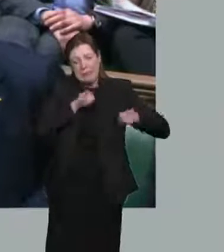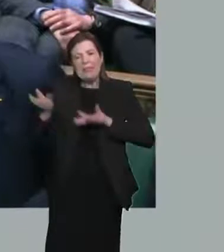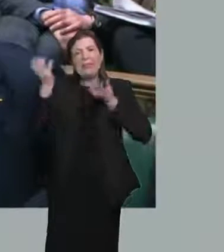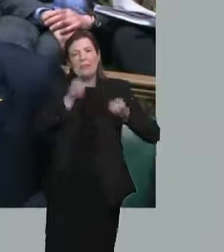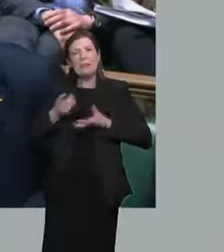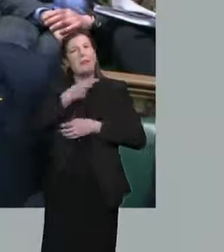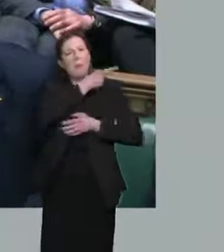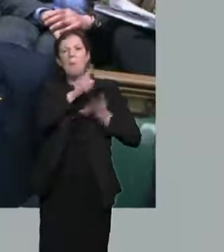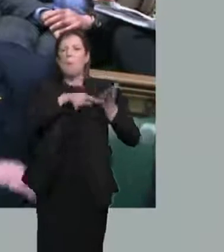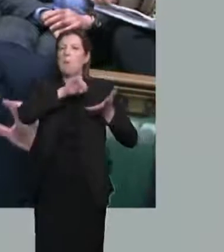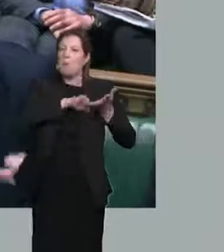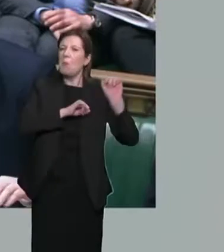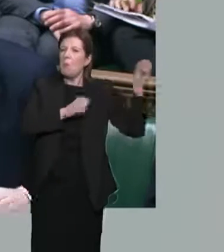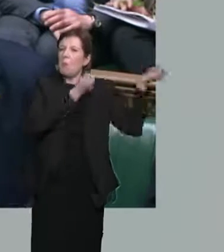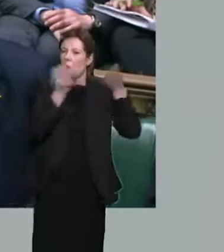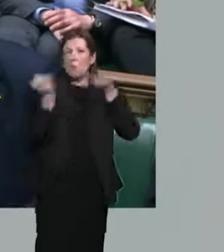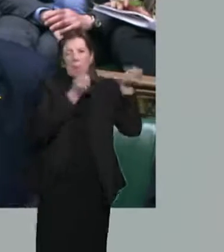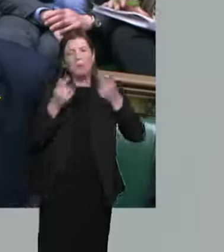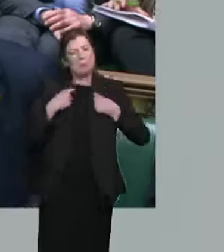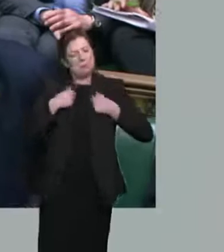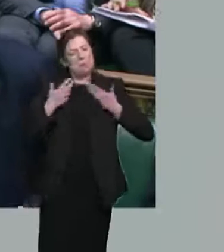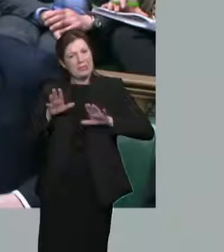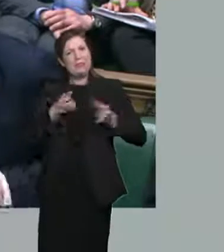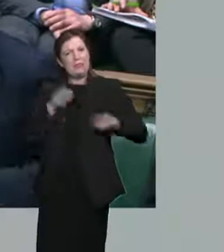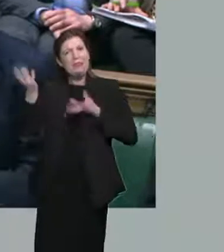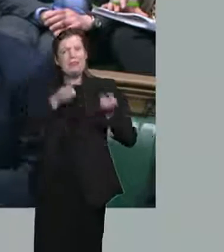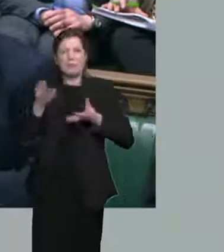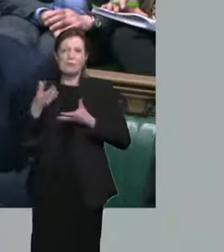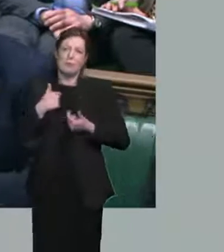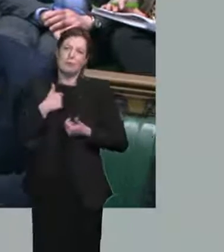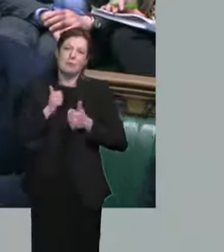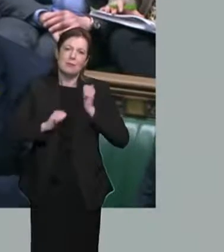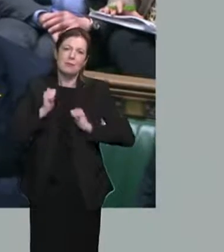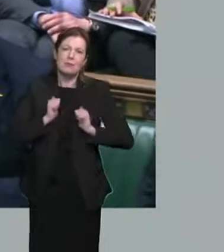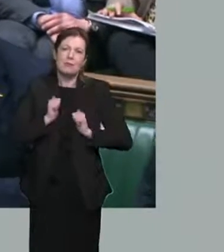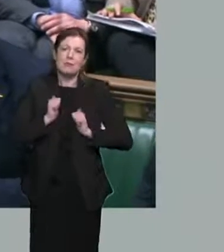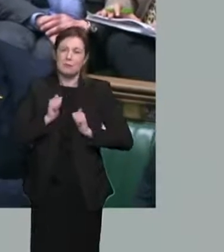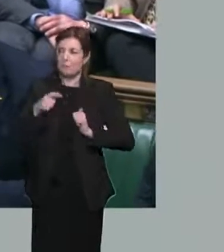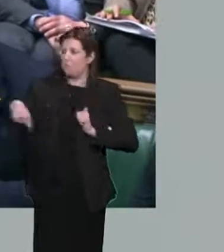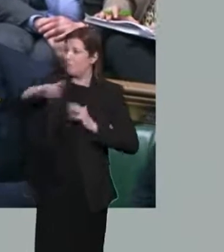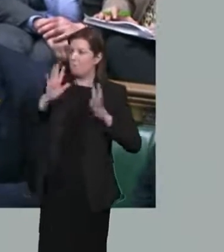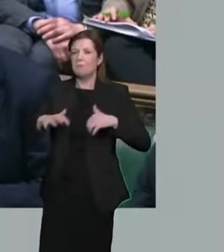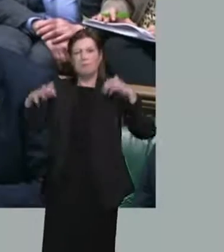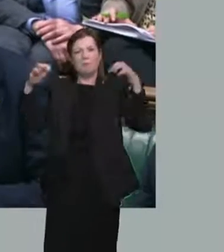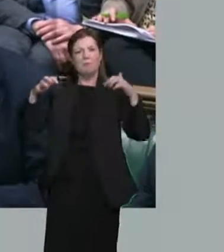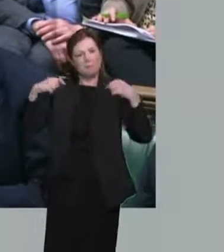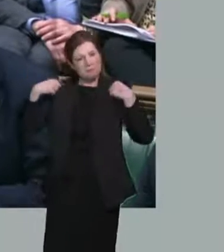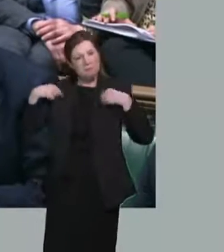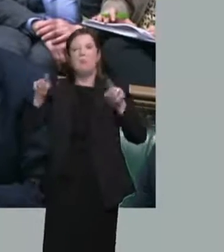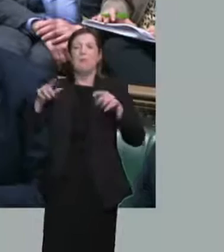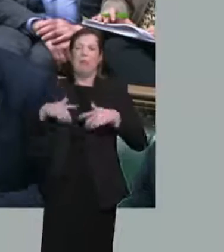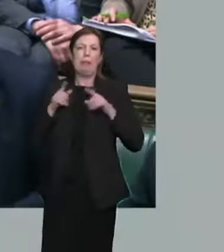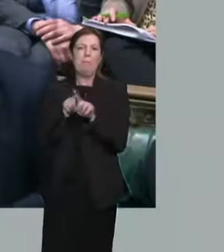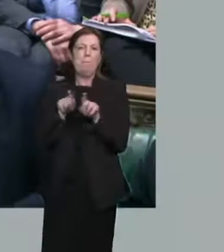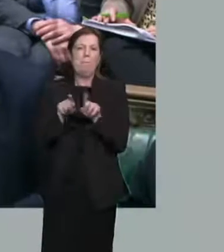other than the United States, in aid to Ukraine. And yes, I'm also proud, as I know the whole House is, of the work that is being done